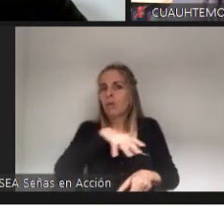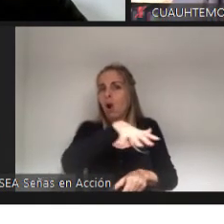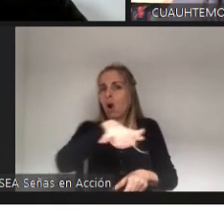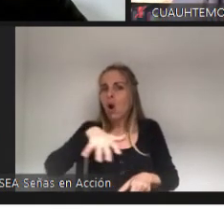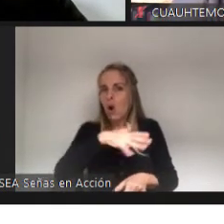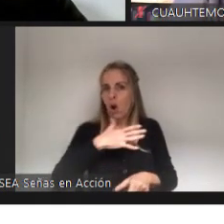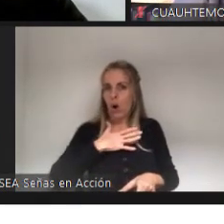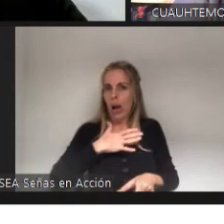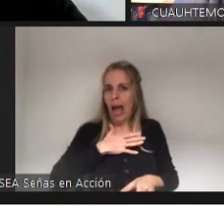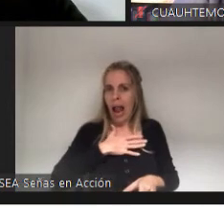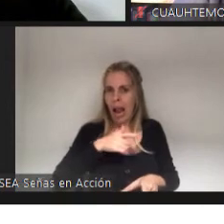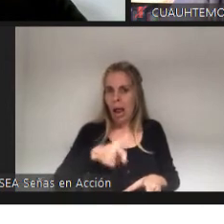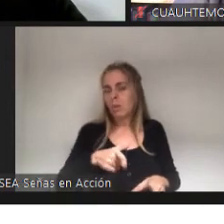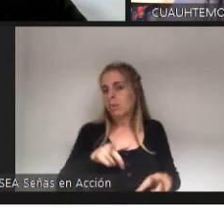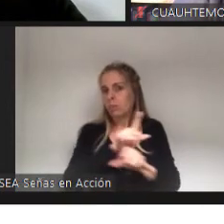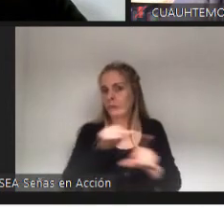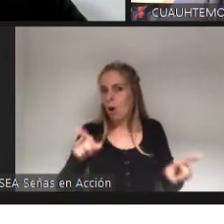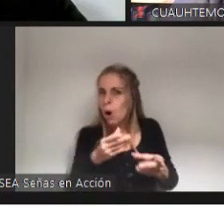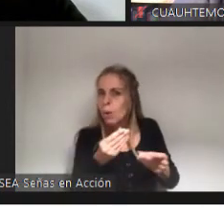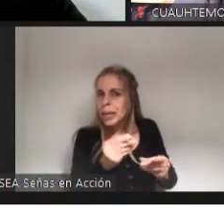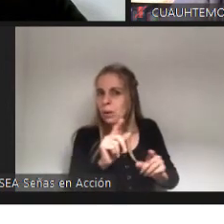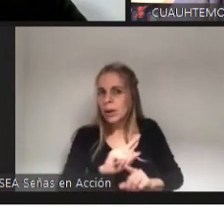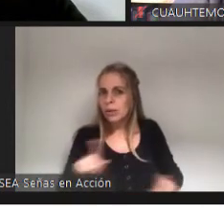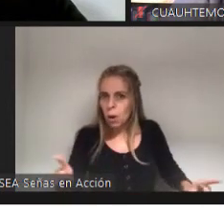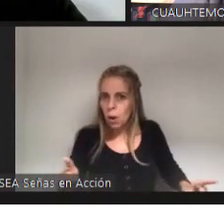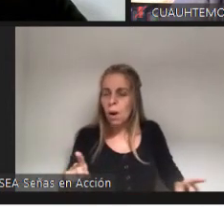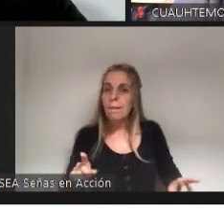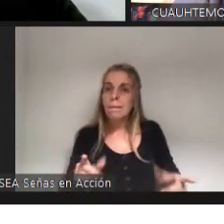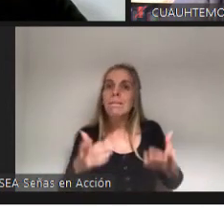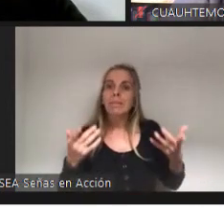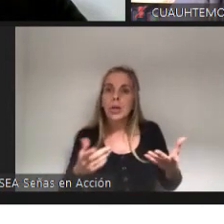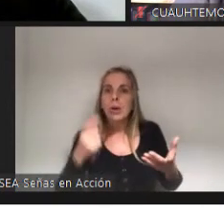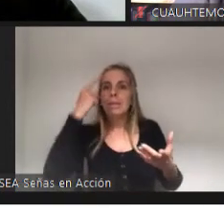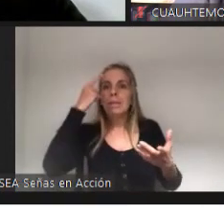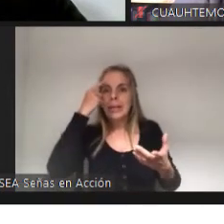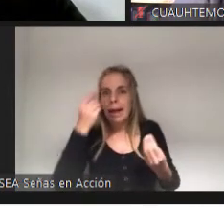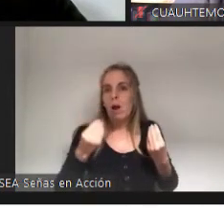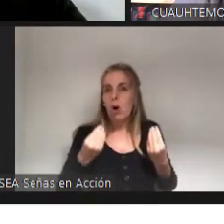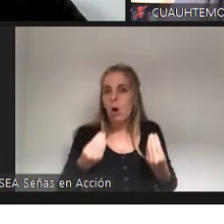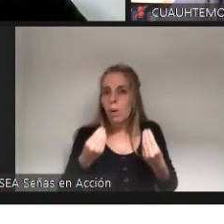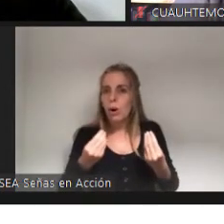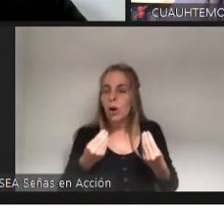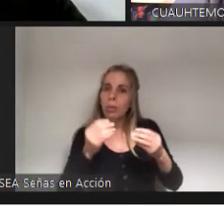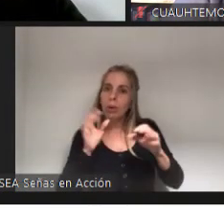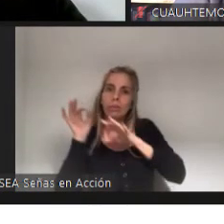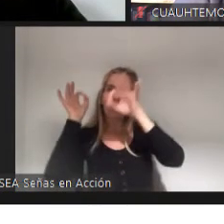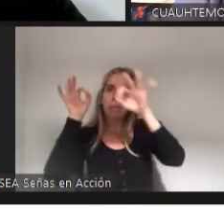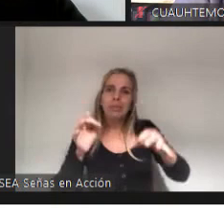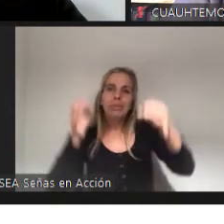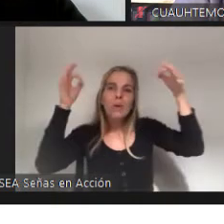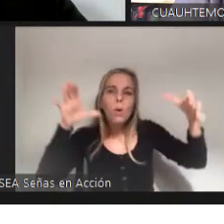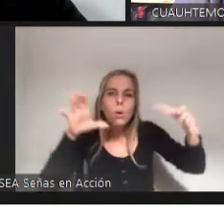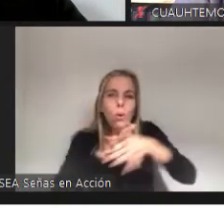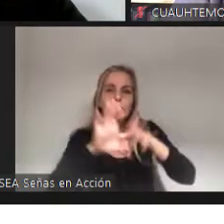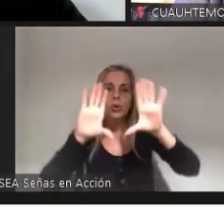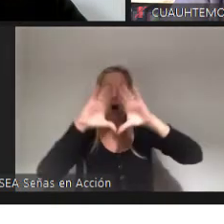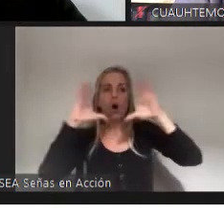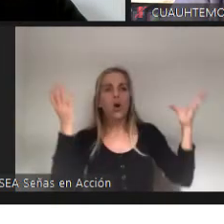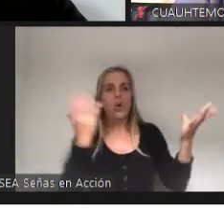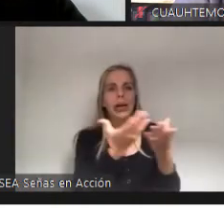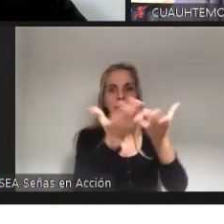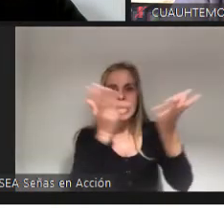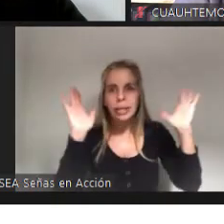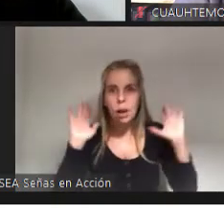is local might end up in nationalism, but rather to be able to reach globalization